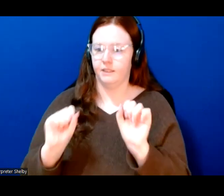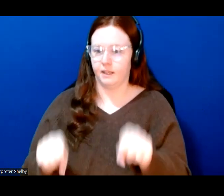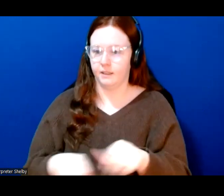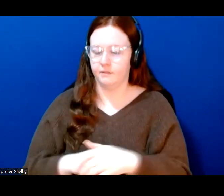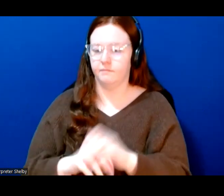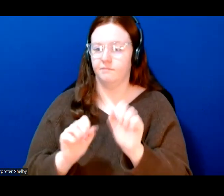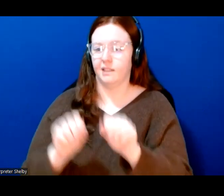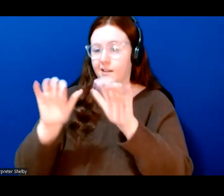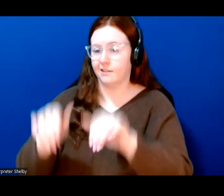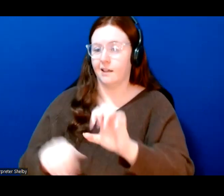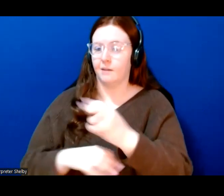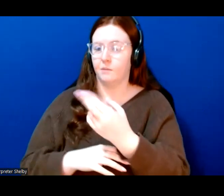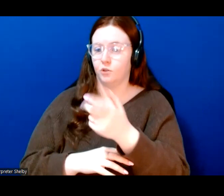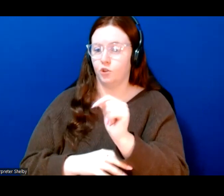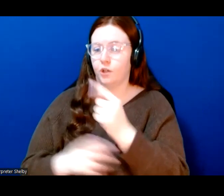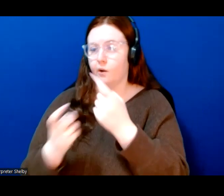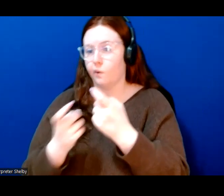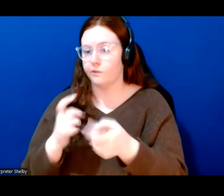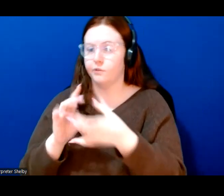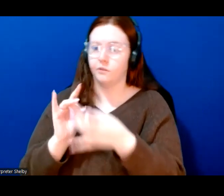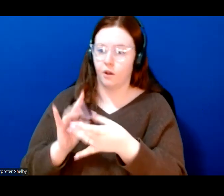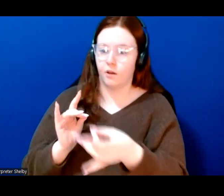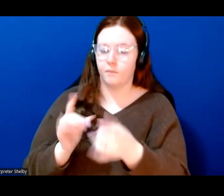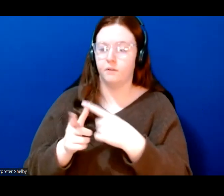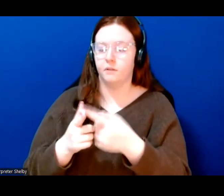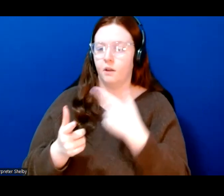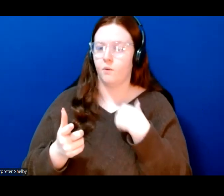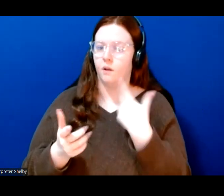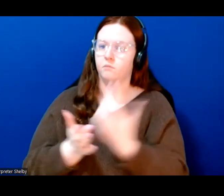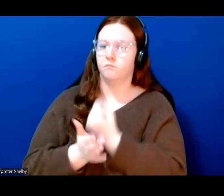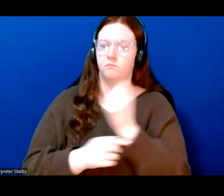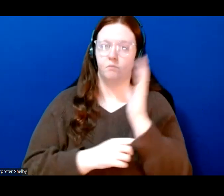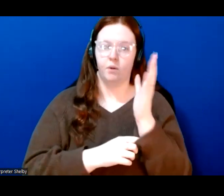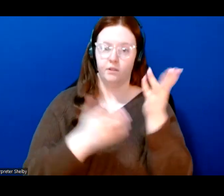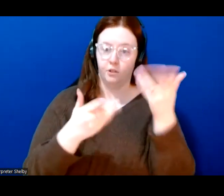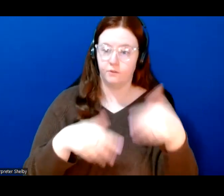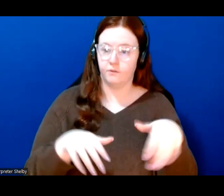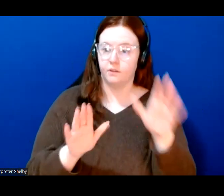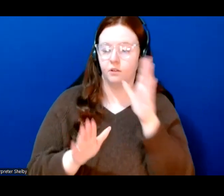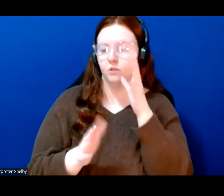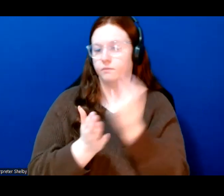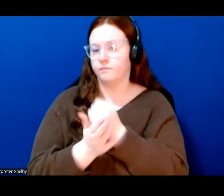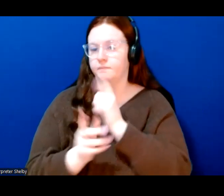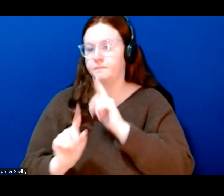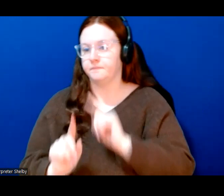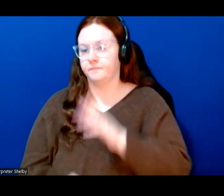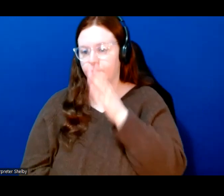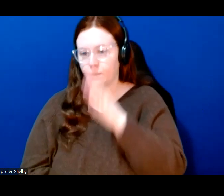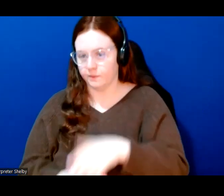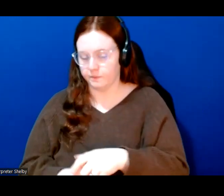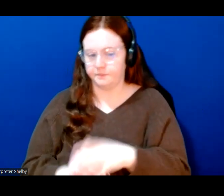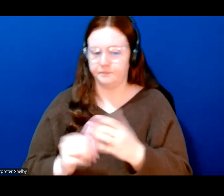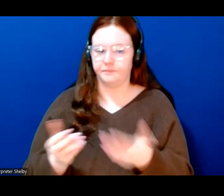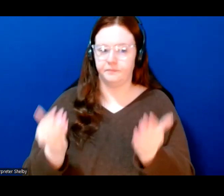and comments in the chat, and we will have an opportunity for questions and answers later on through the session.